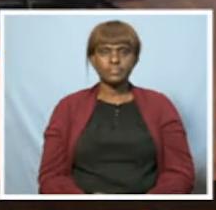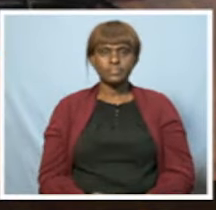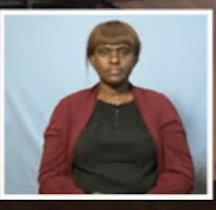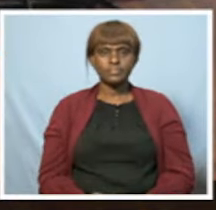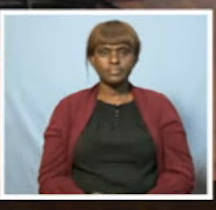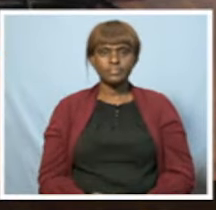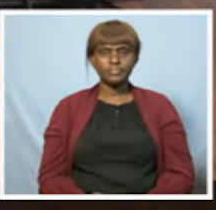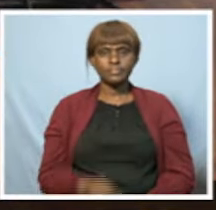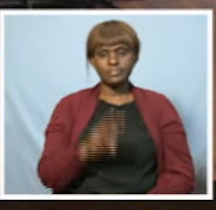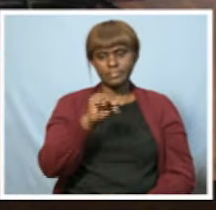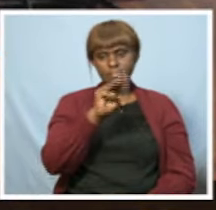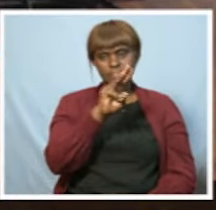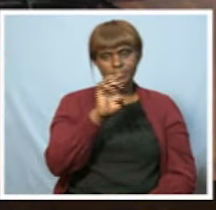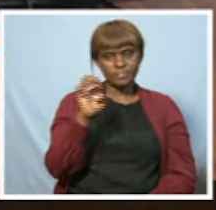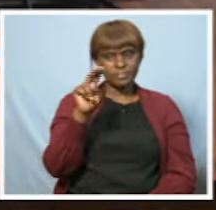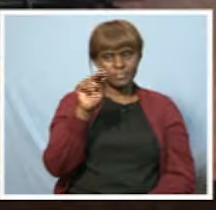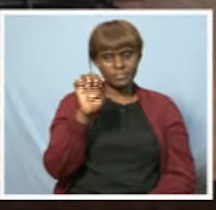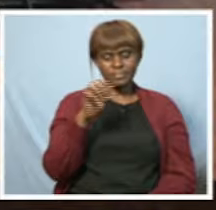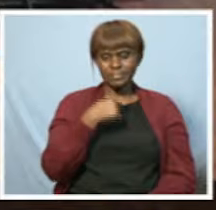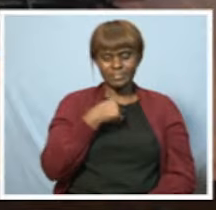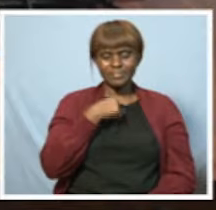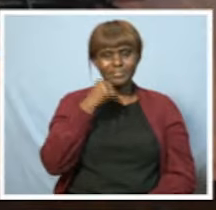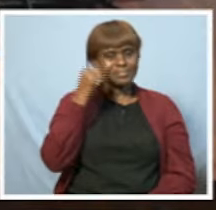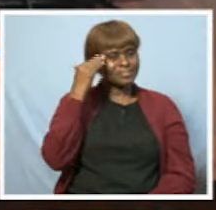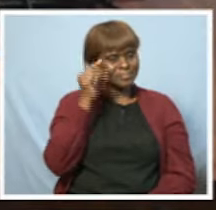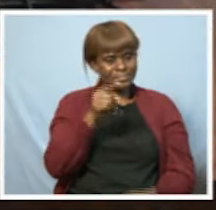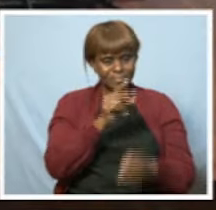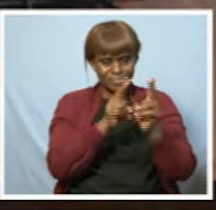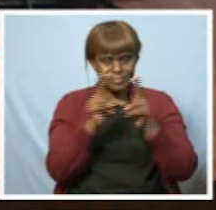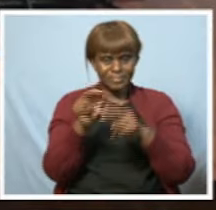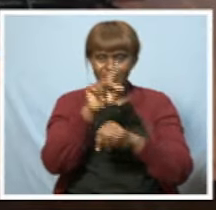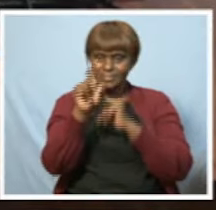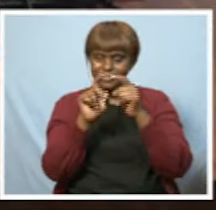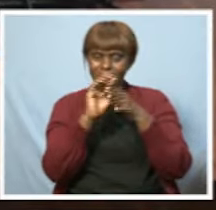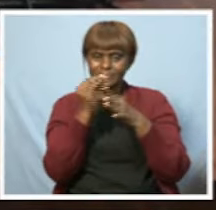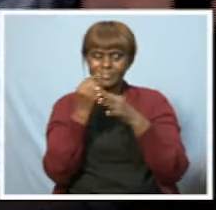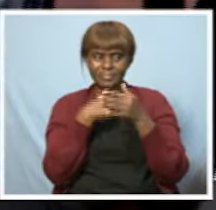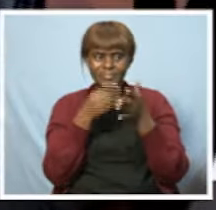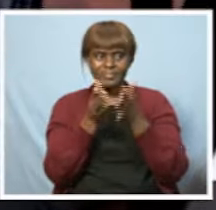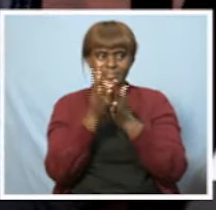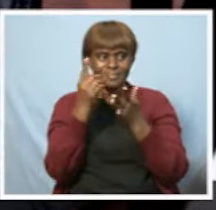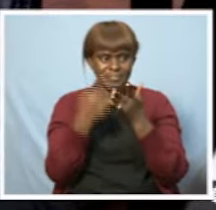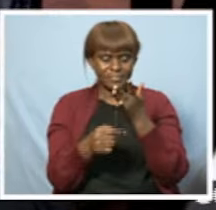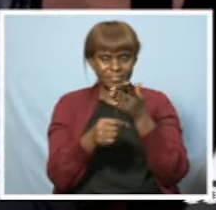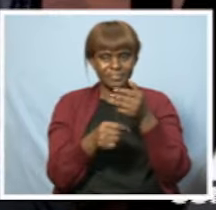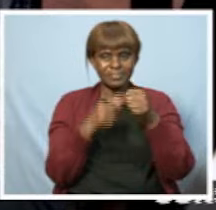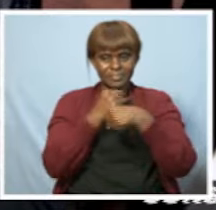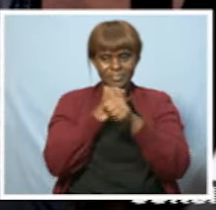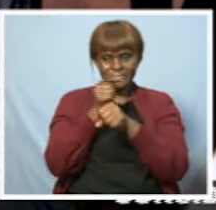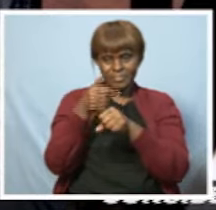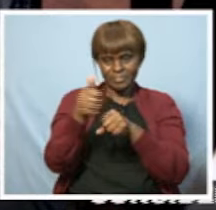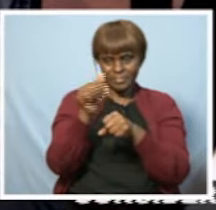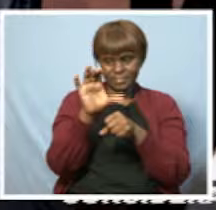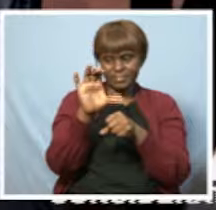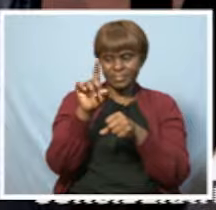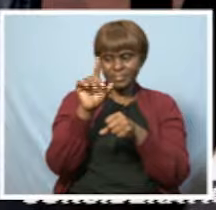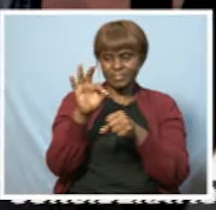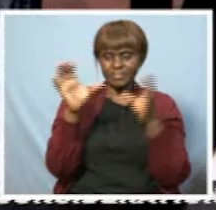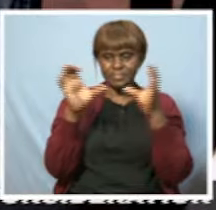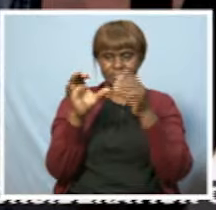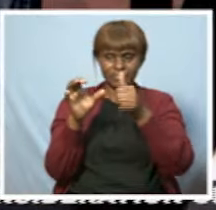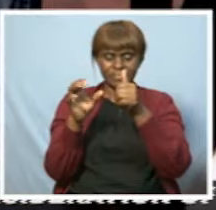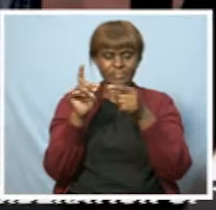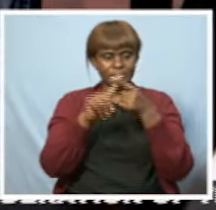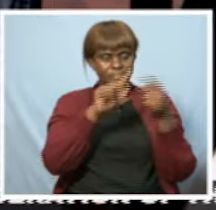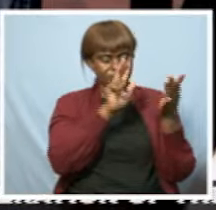Yes, Honorable Mwene. Chair, I don't know whether I answered this question or I didn't ask it. What prompted you as CDF committee